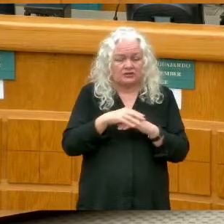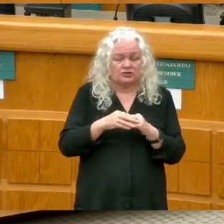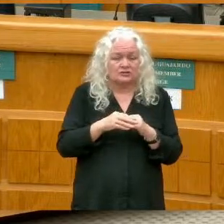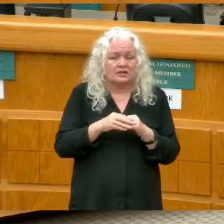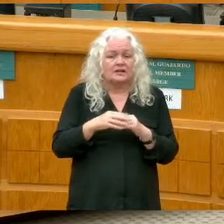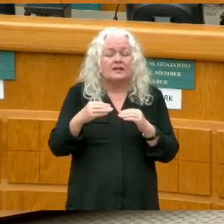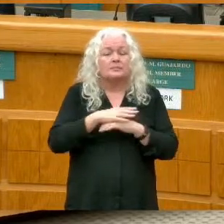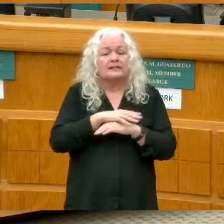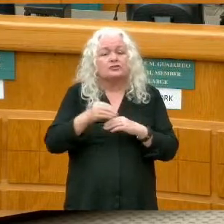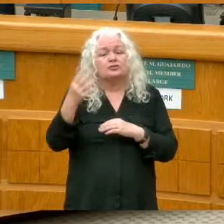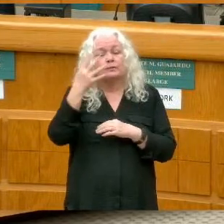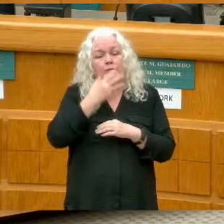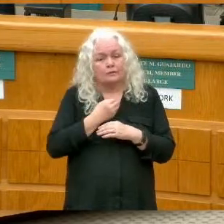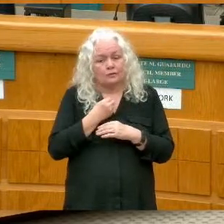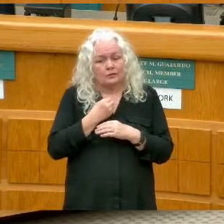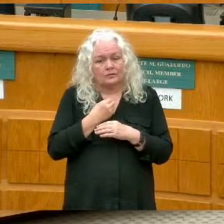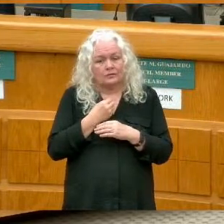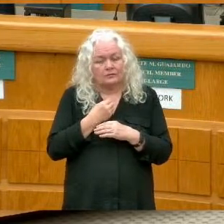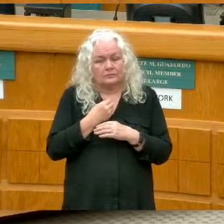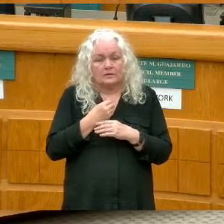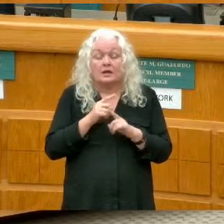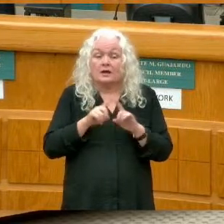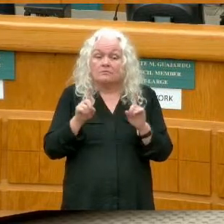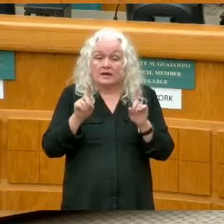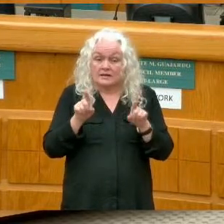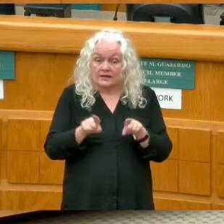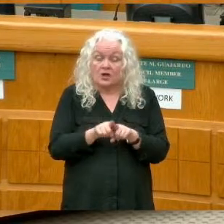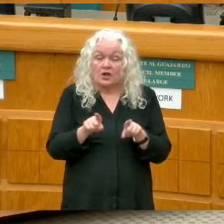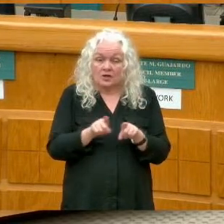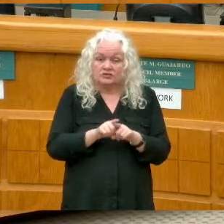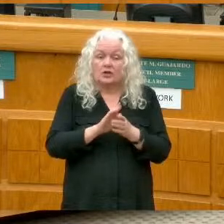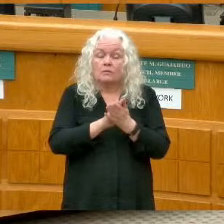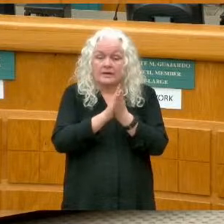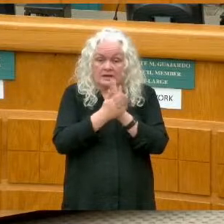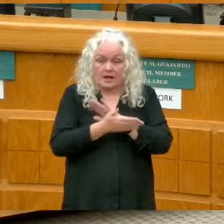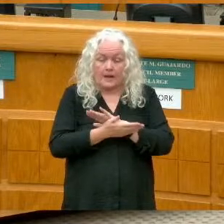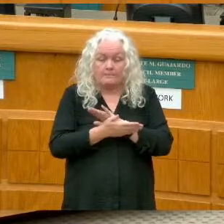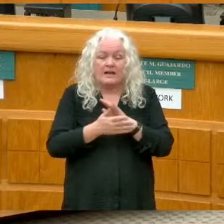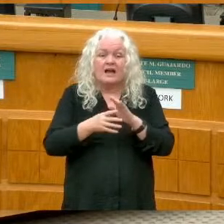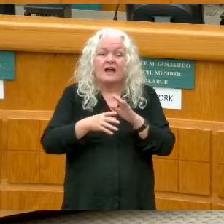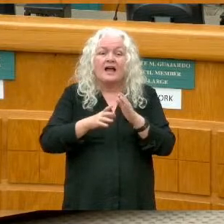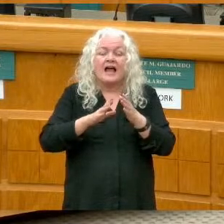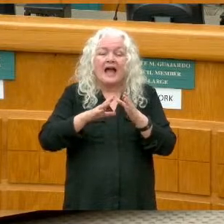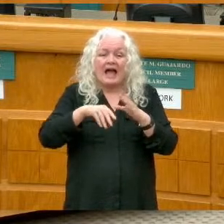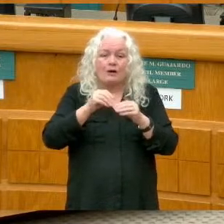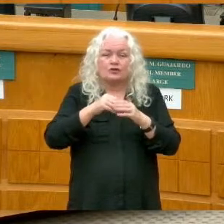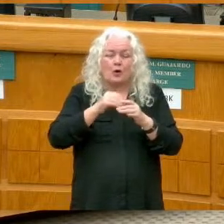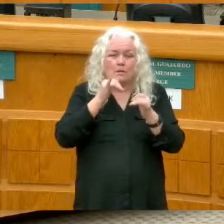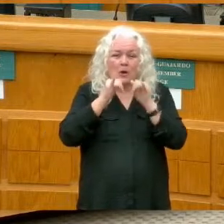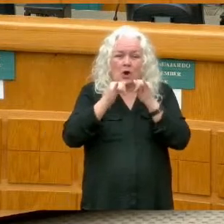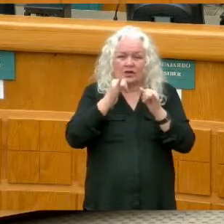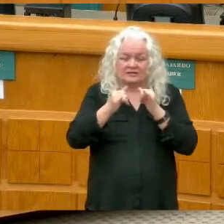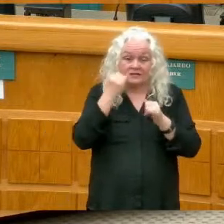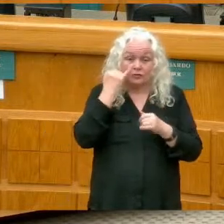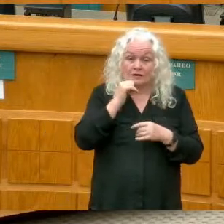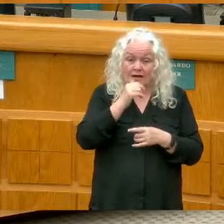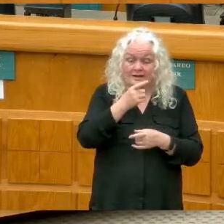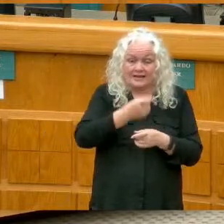Our beaches are beautiful, but they can also turn into outdoor bars if you're not